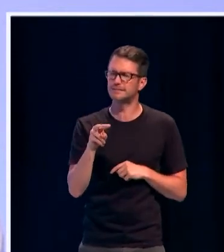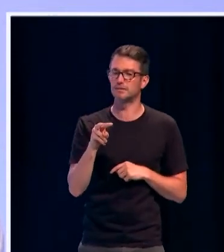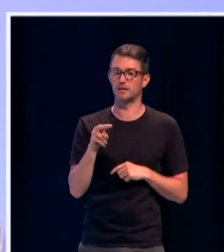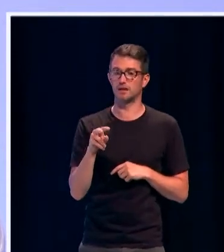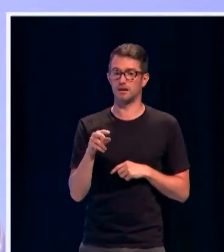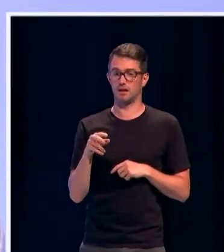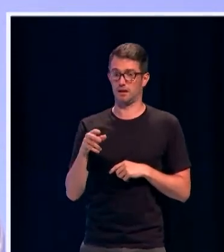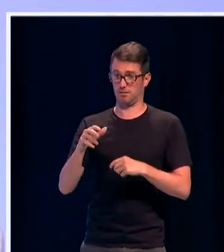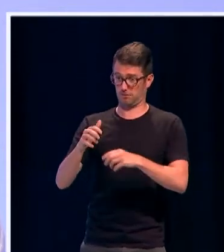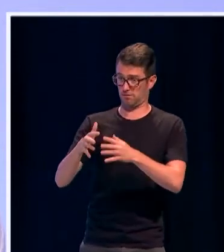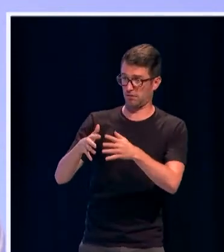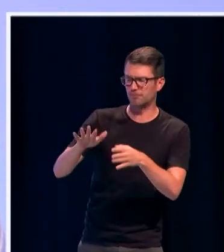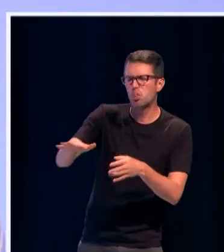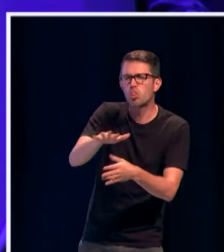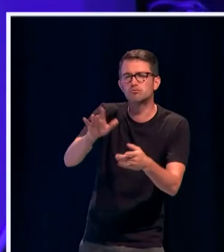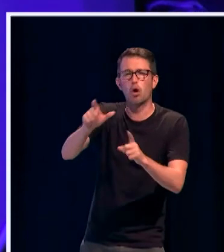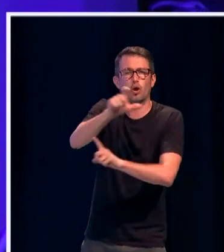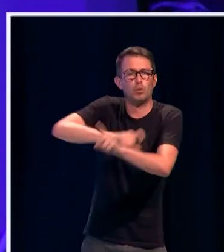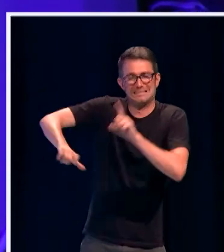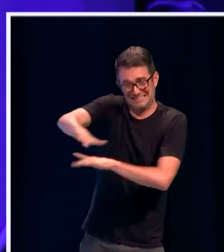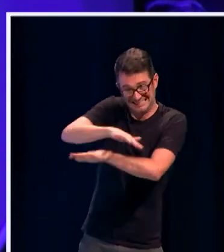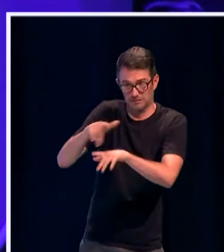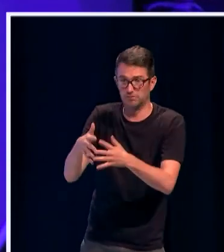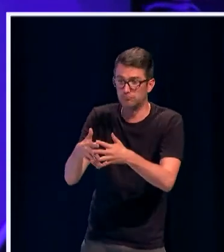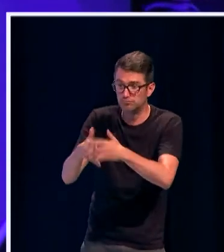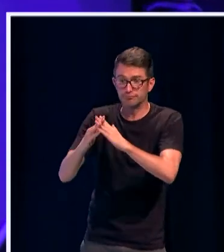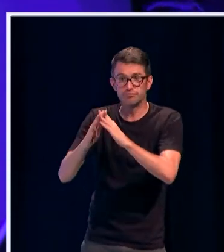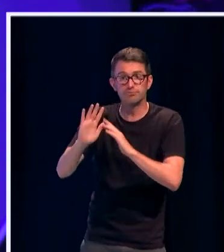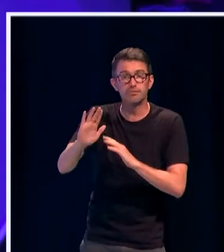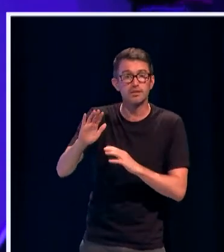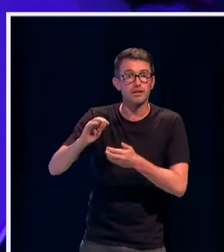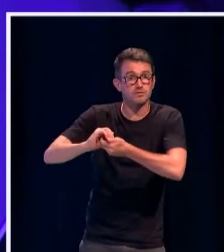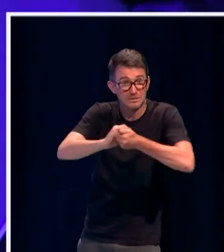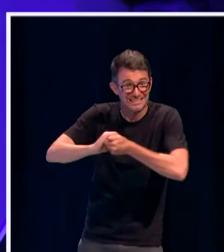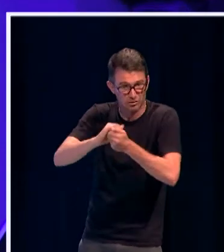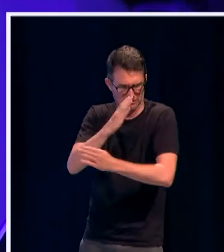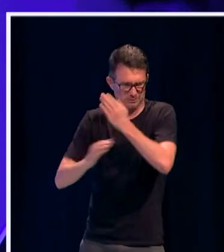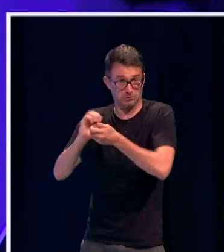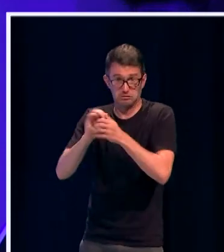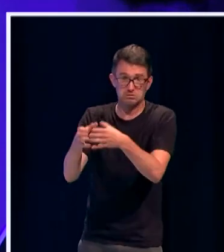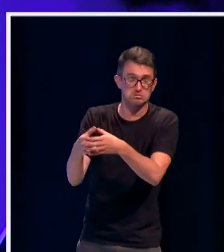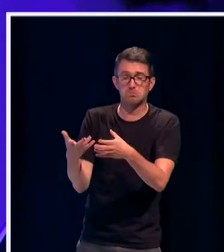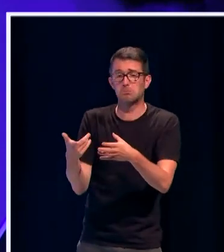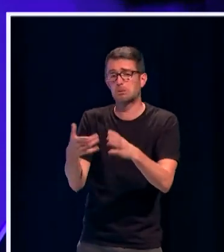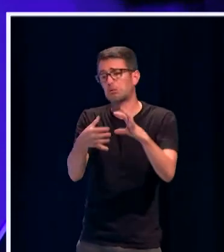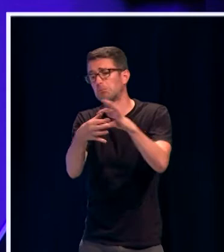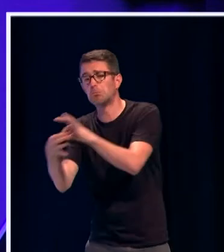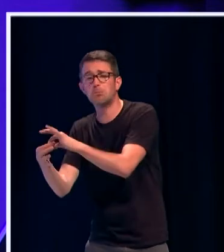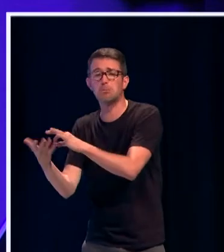DPO, a local DPO, on development issues, the